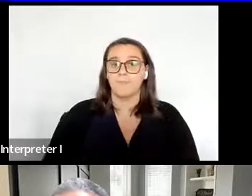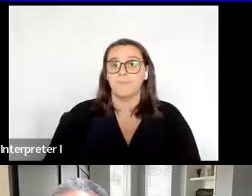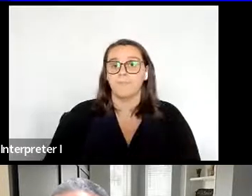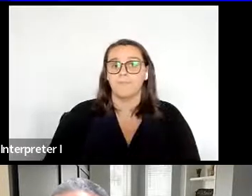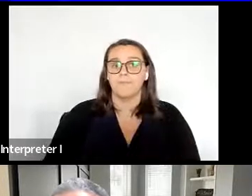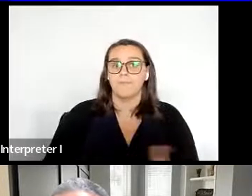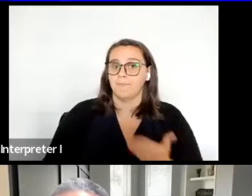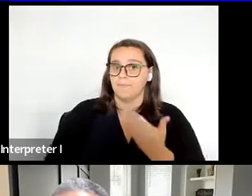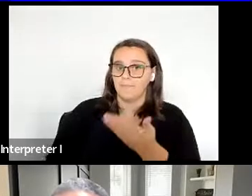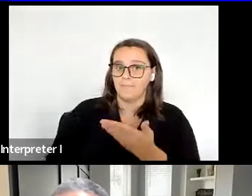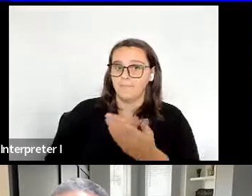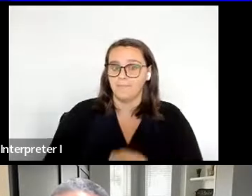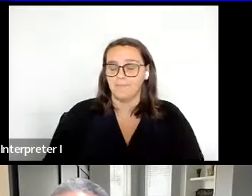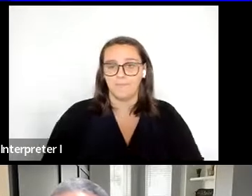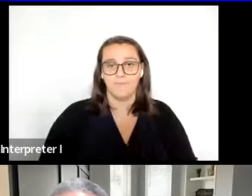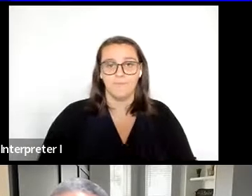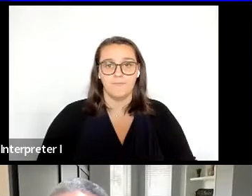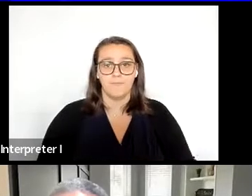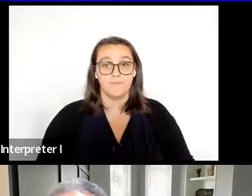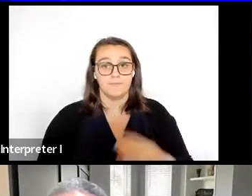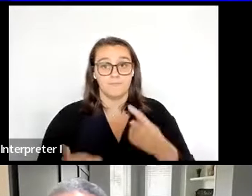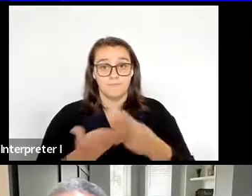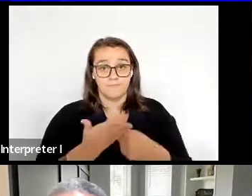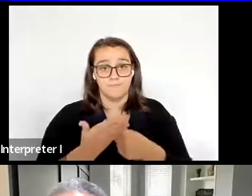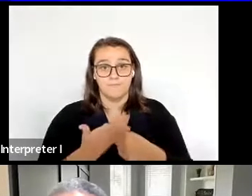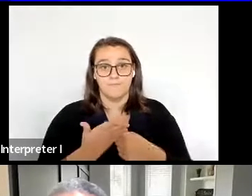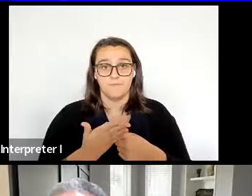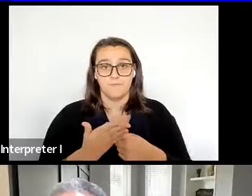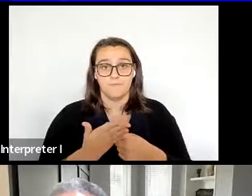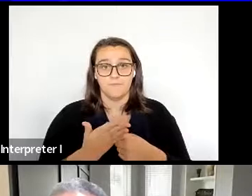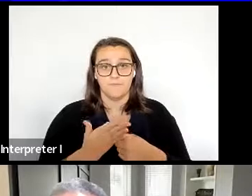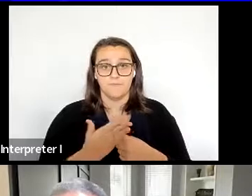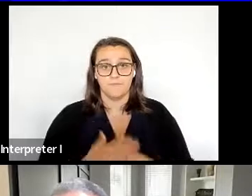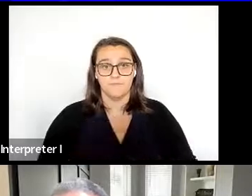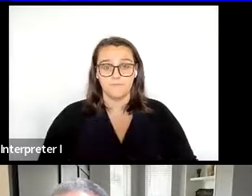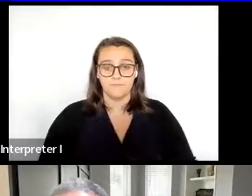So move. Discussion.